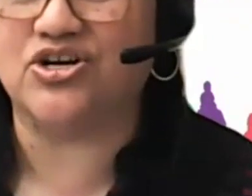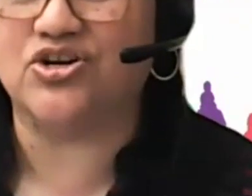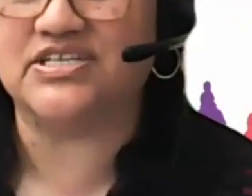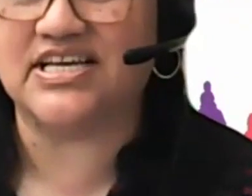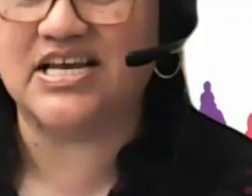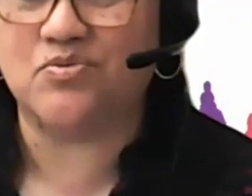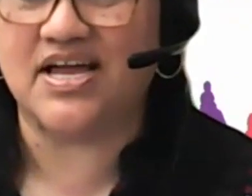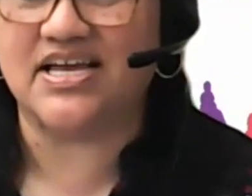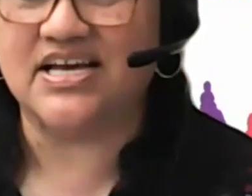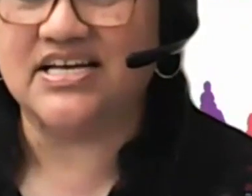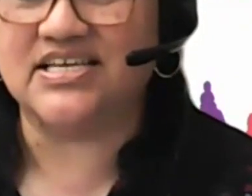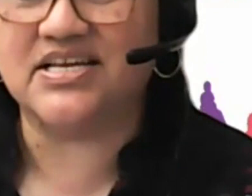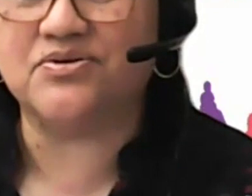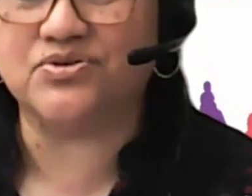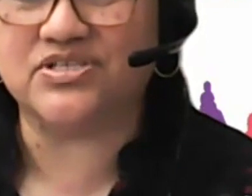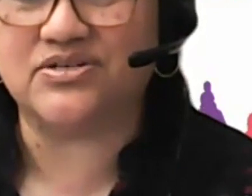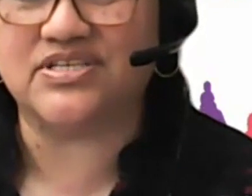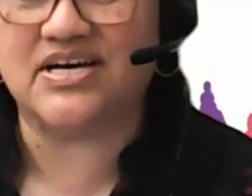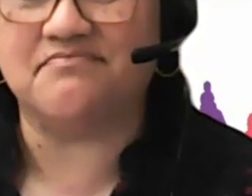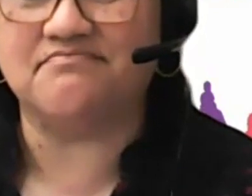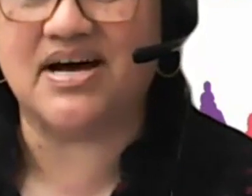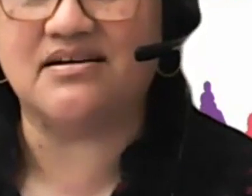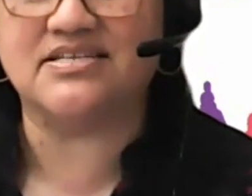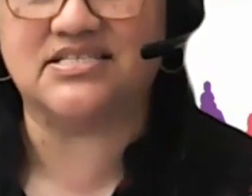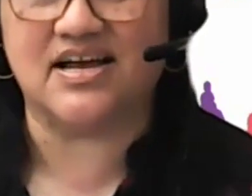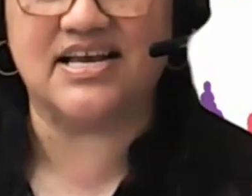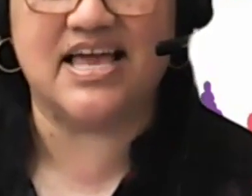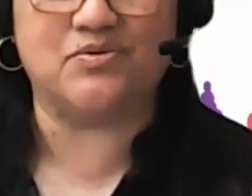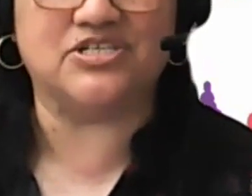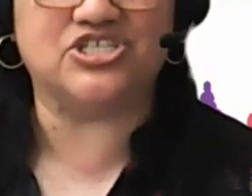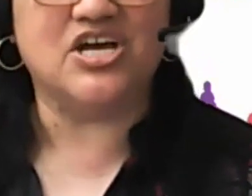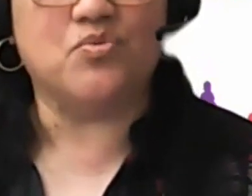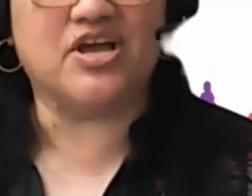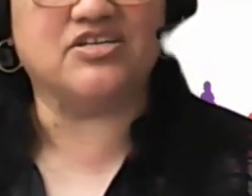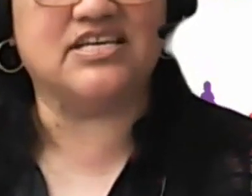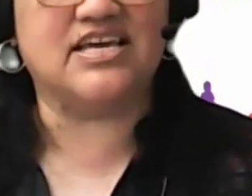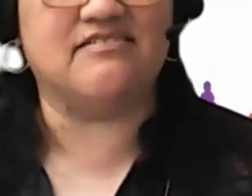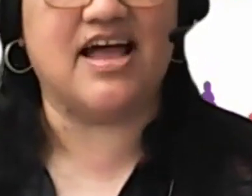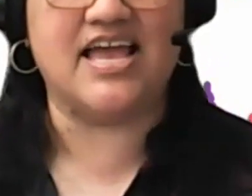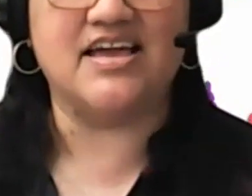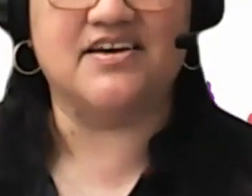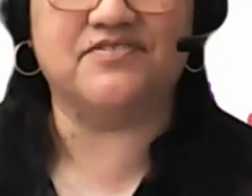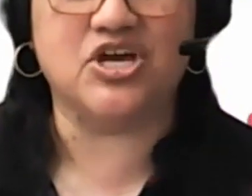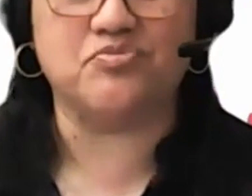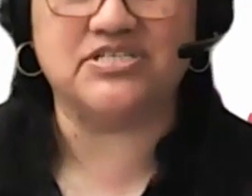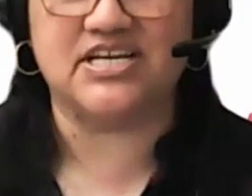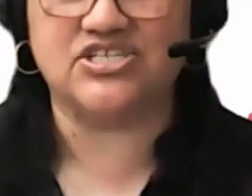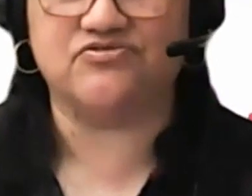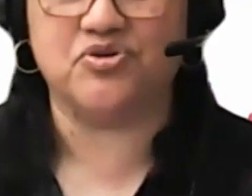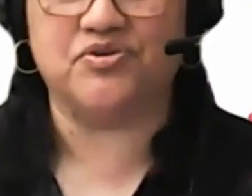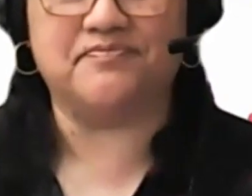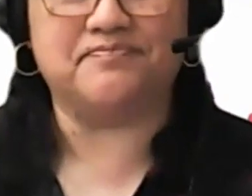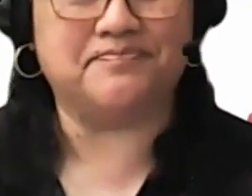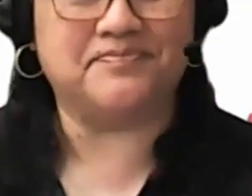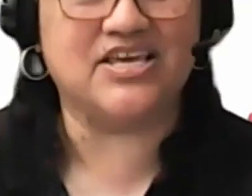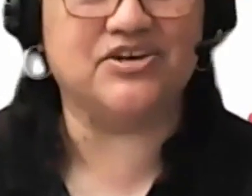brave and learn it anyway. Te Reo Rotarota Maori Sign Language. We're going to hear a video presentation